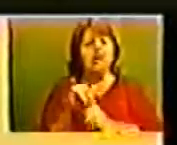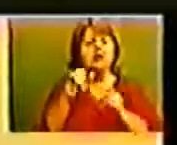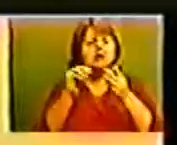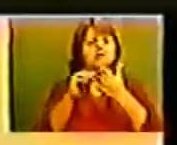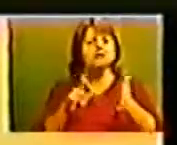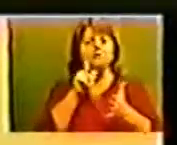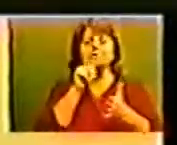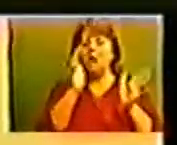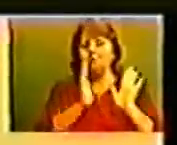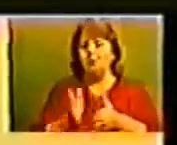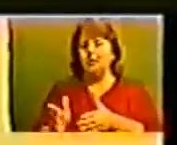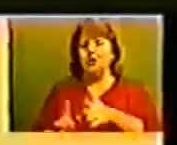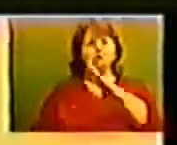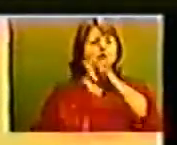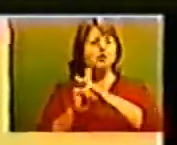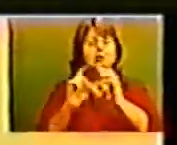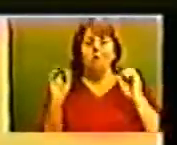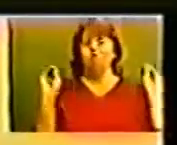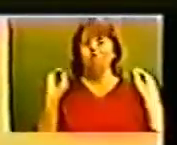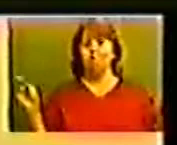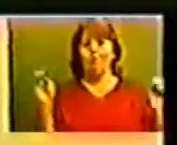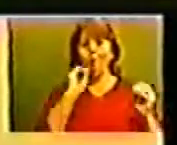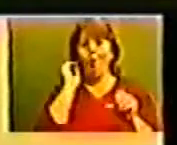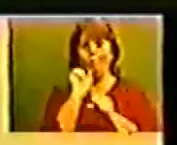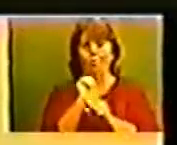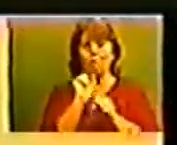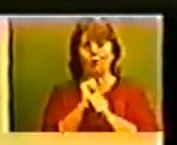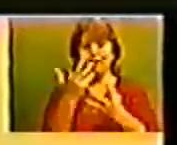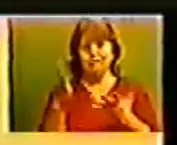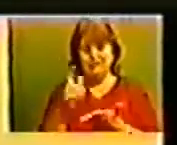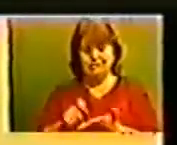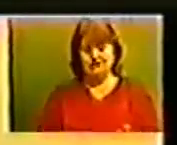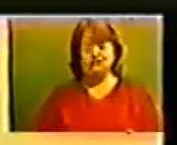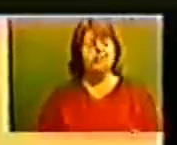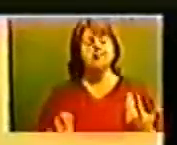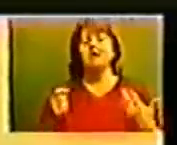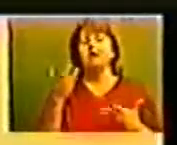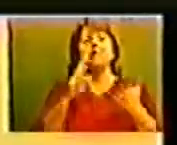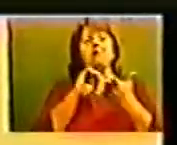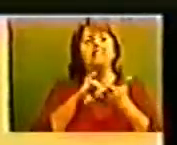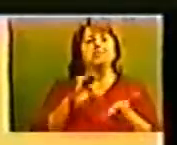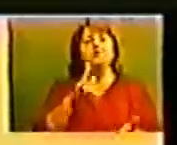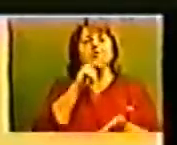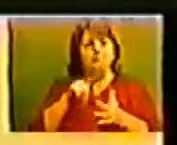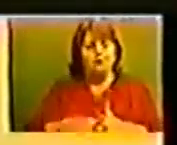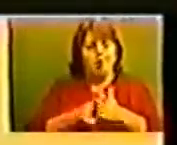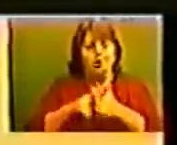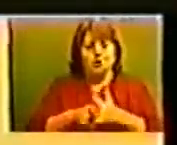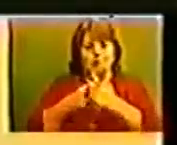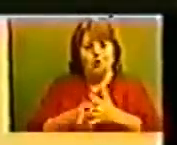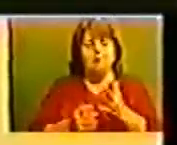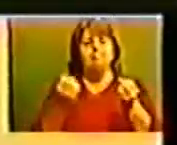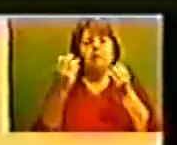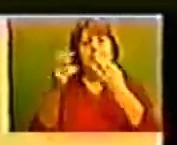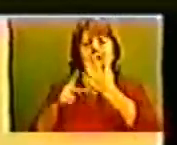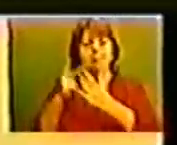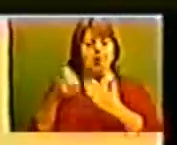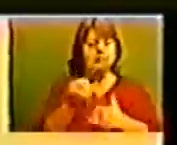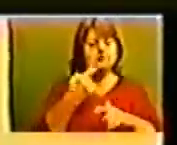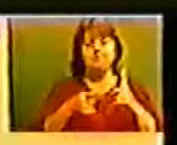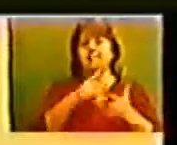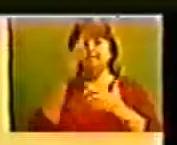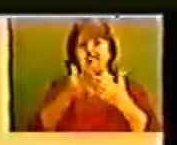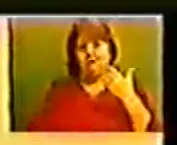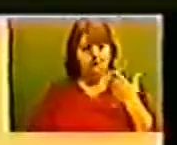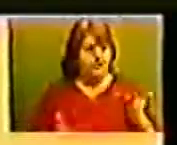who's unprepared, who shows up without their homework completed. Maybe it's a student who starts a lot of projects but doesn't finish them.